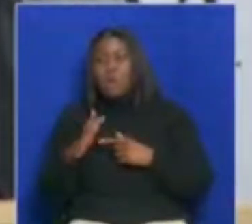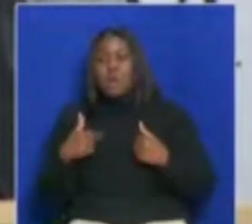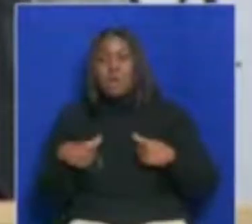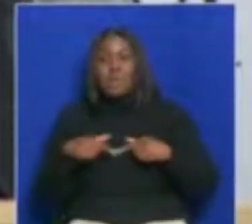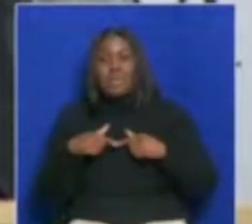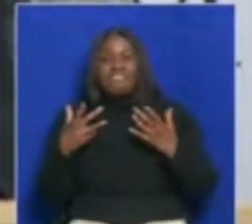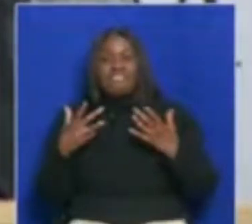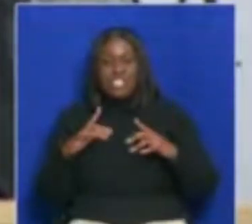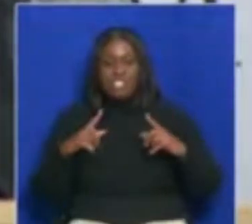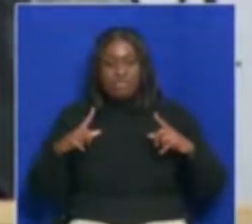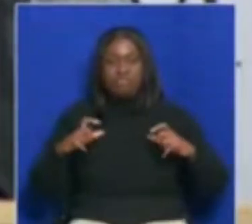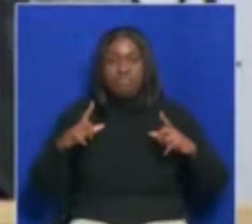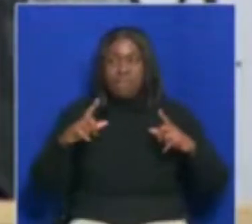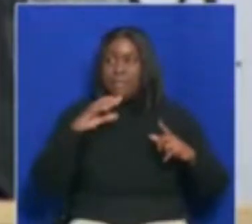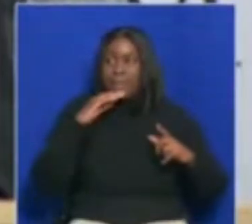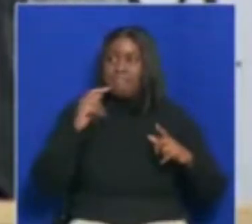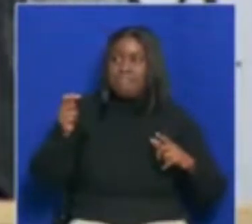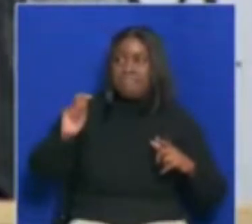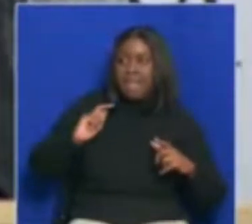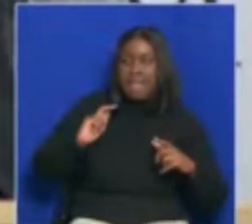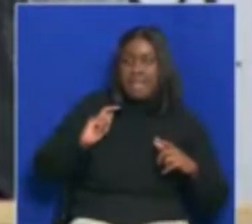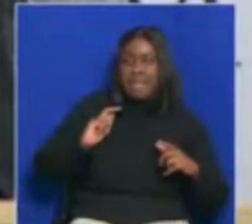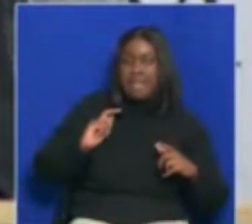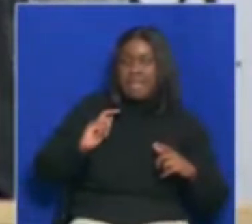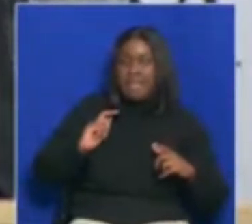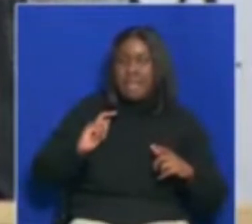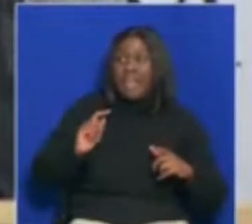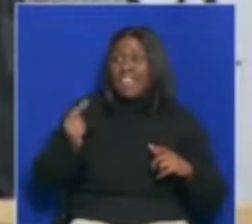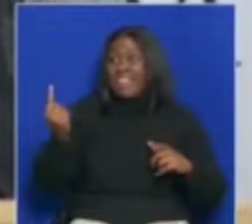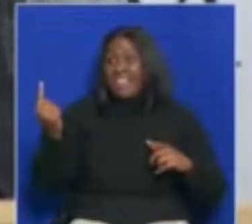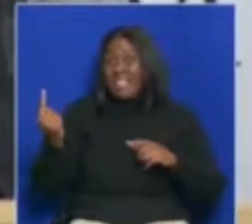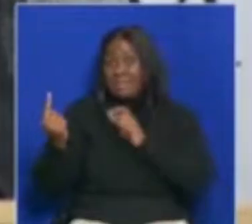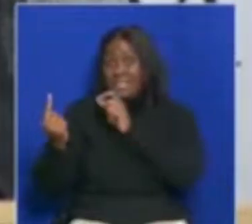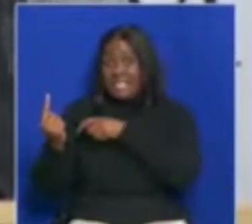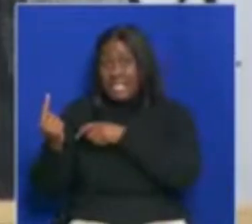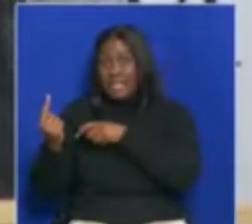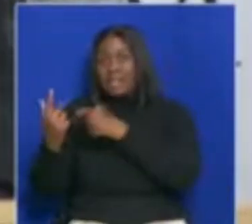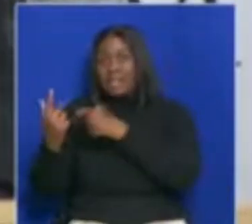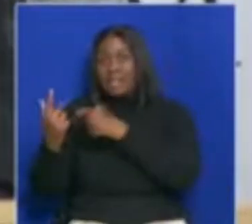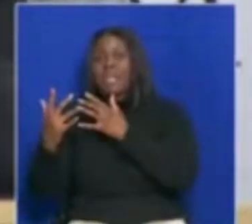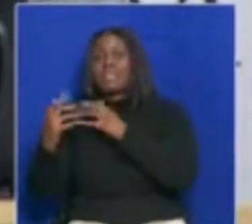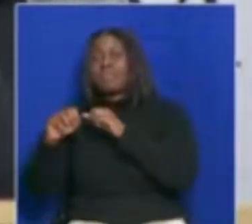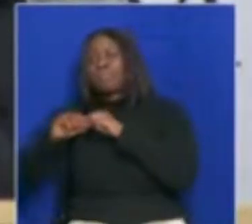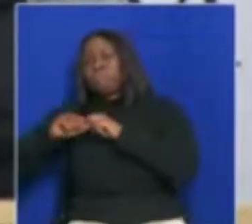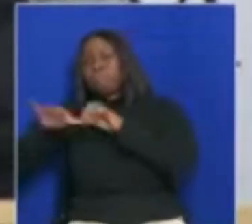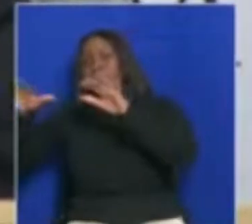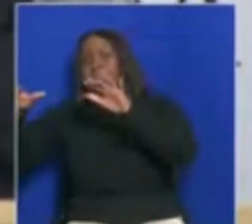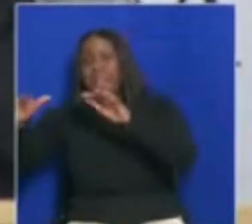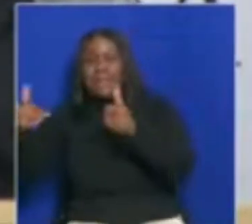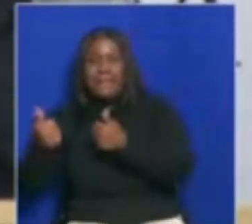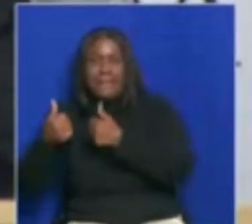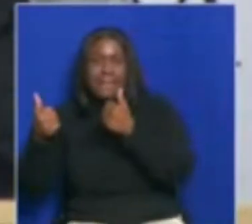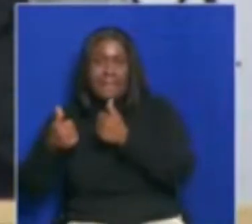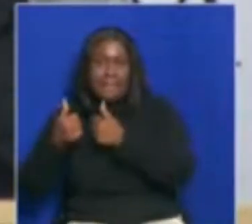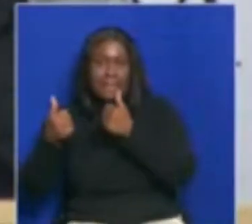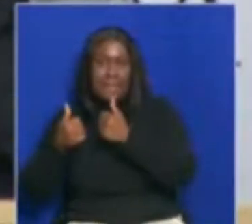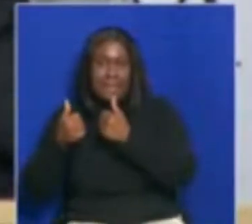do the payment. And that person could have sent it to everyone via his social